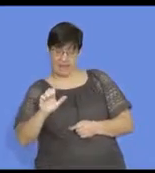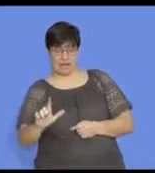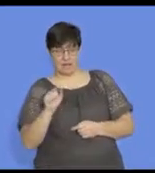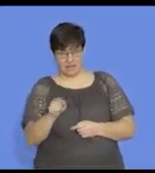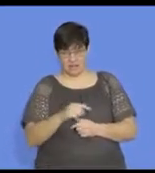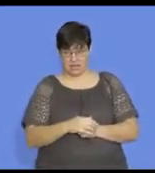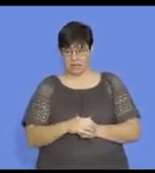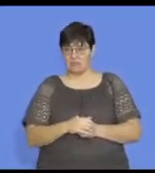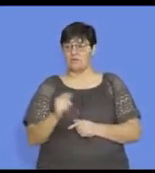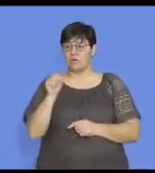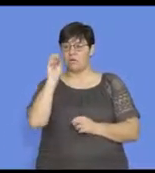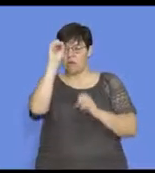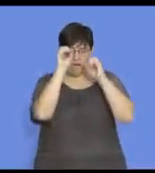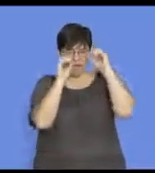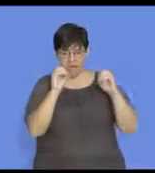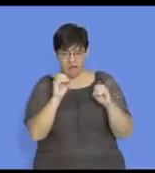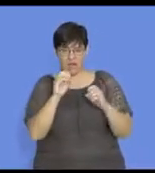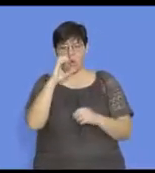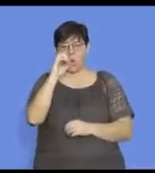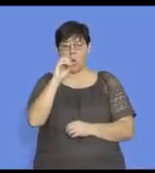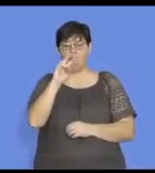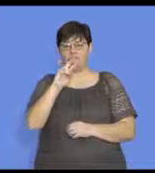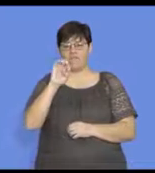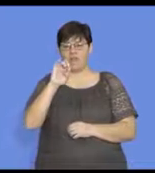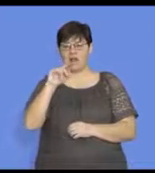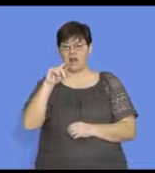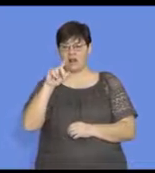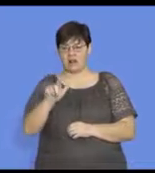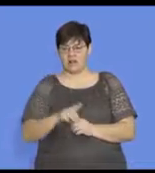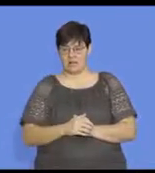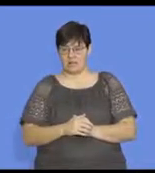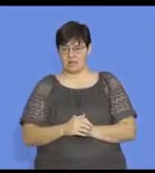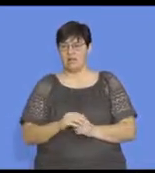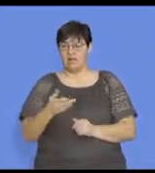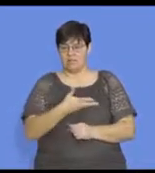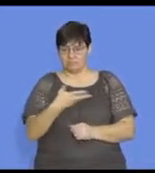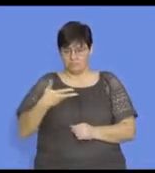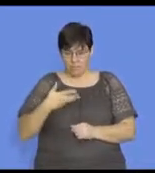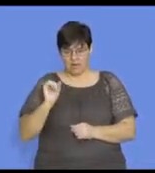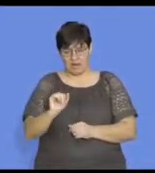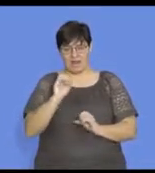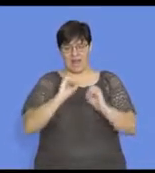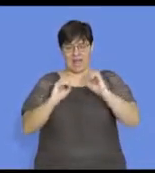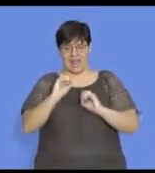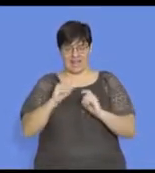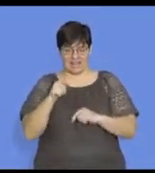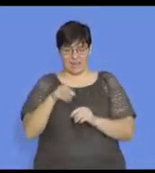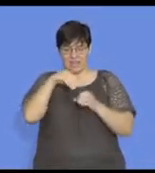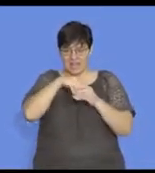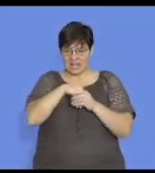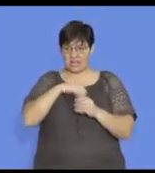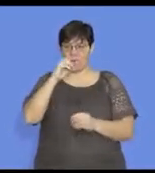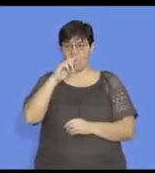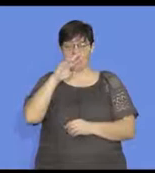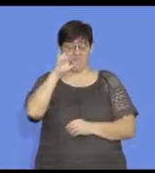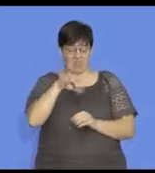those. Guys, these are the ovules. All right, can you see these are the female egg cells inside the ovary, and they are ready